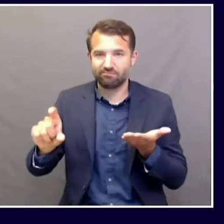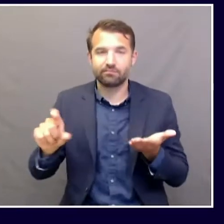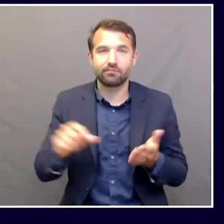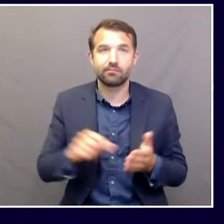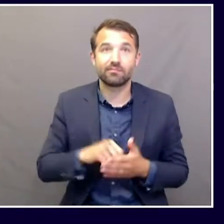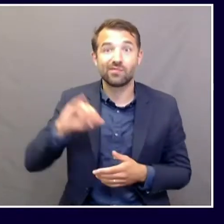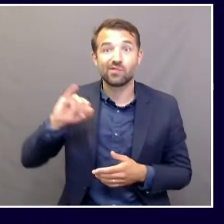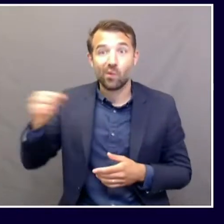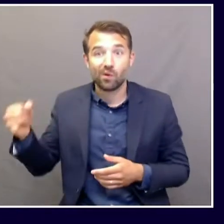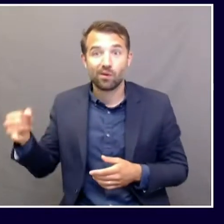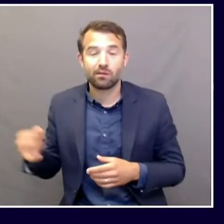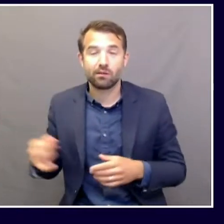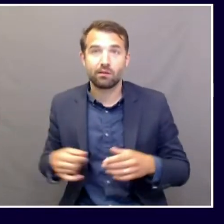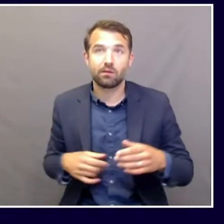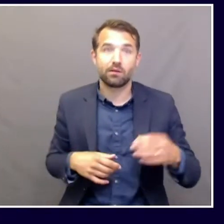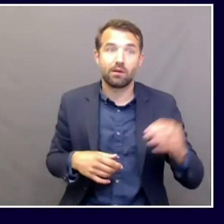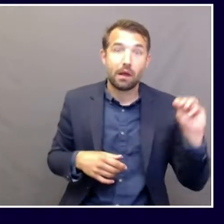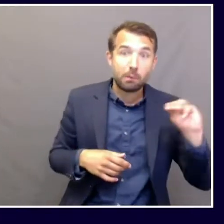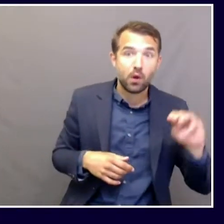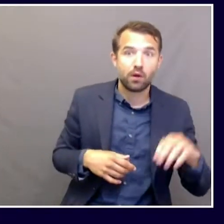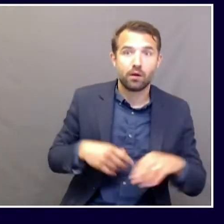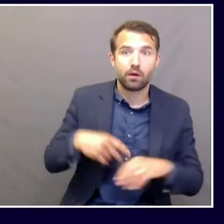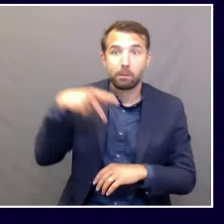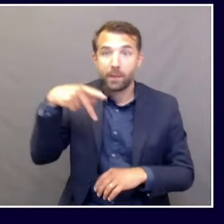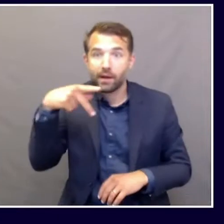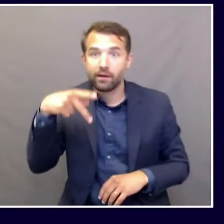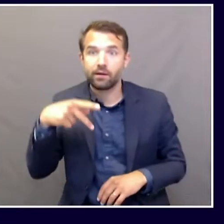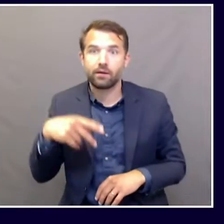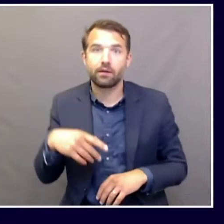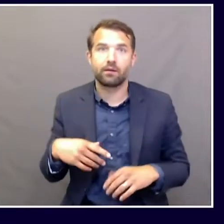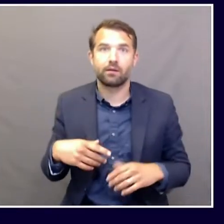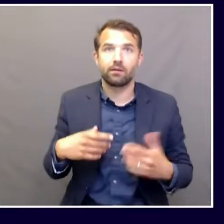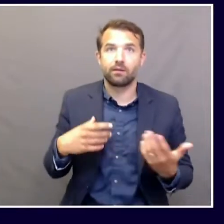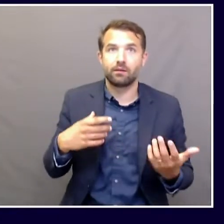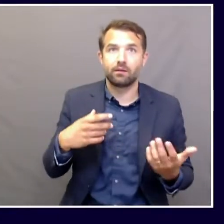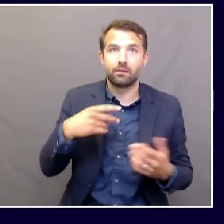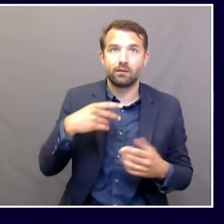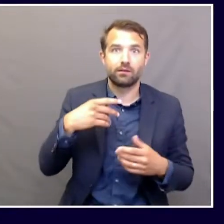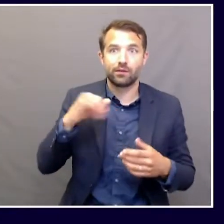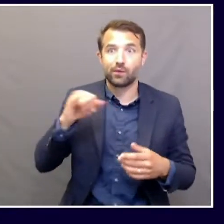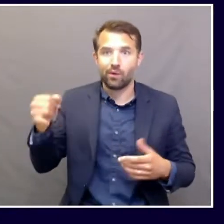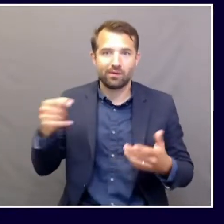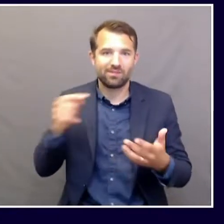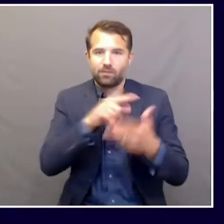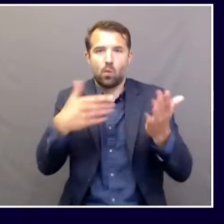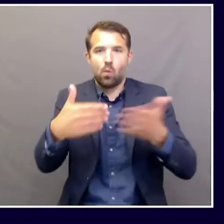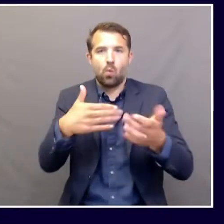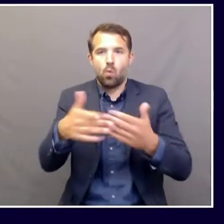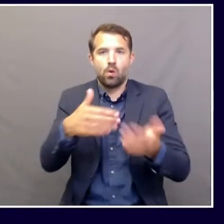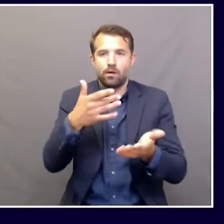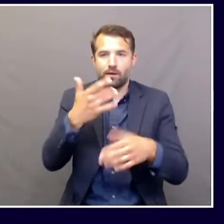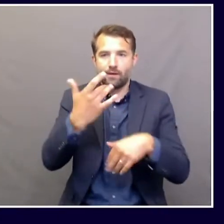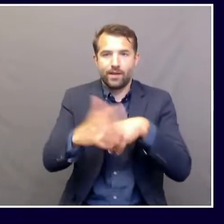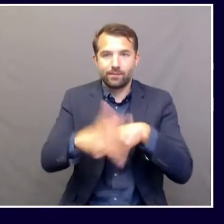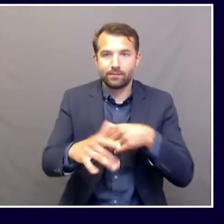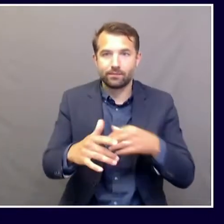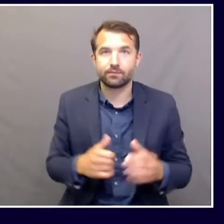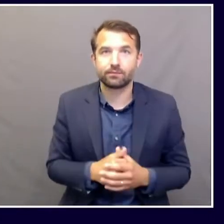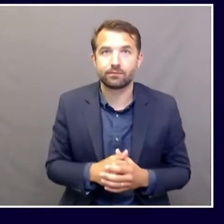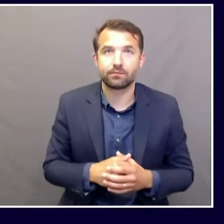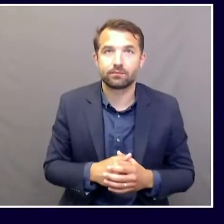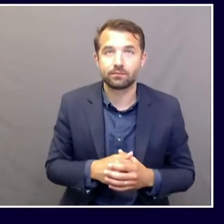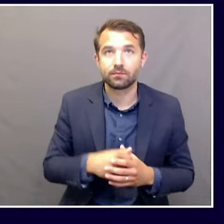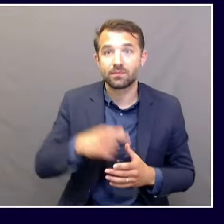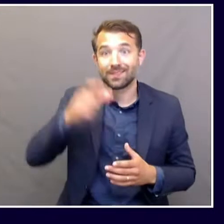Emergency Management Association down in Sanford. They are actually offering 3 vaccines. They're offering Pfizer, Johnson & Johnson,